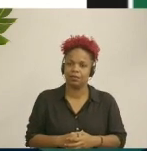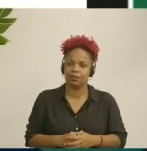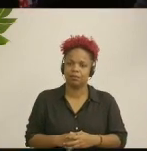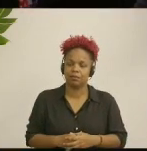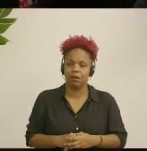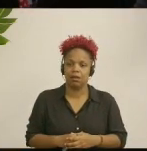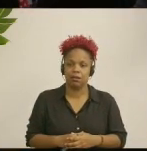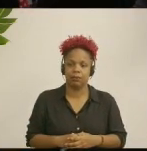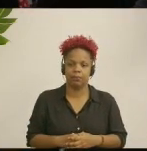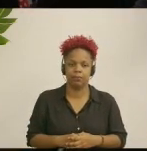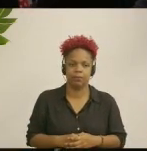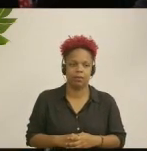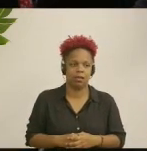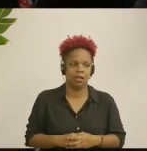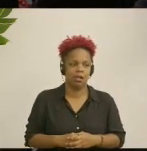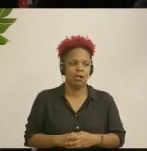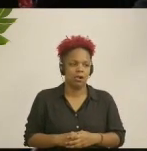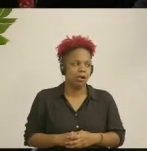Susanne, are you there?